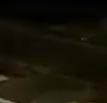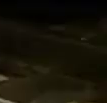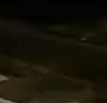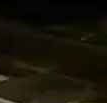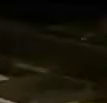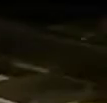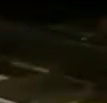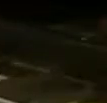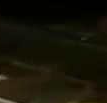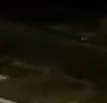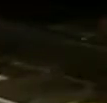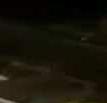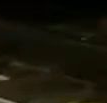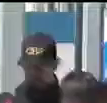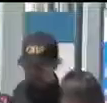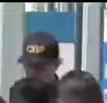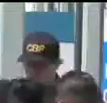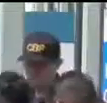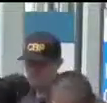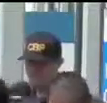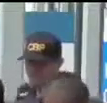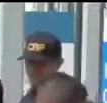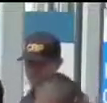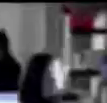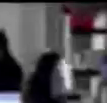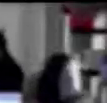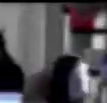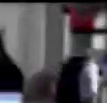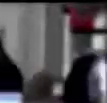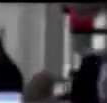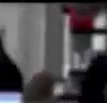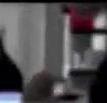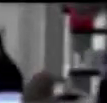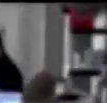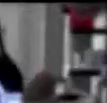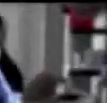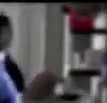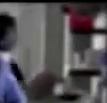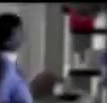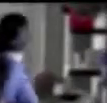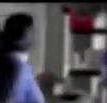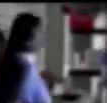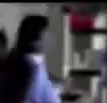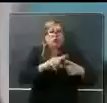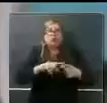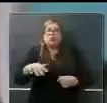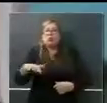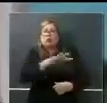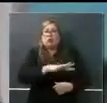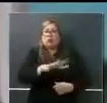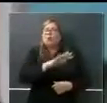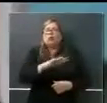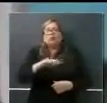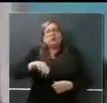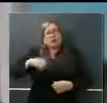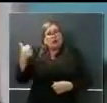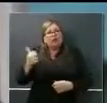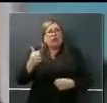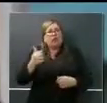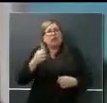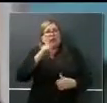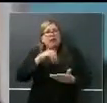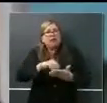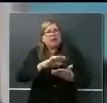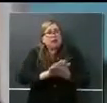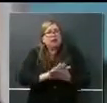up to $1,000 per household to undocumented immigrants who are unemployed because of the coronavirus pandemic. We're putting up